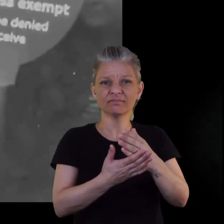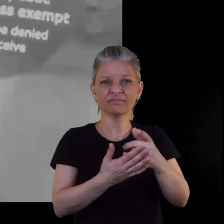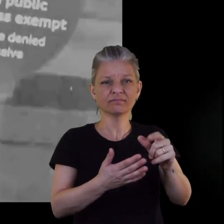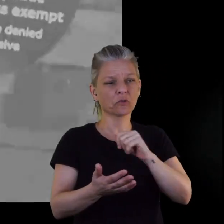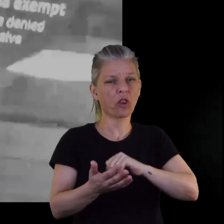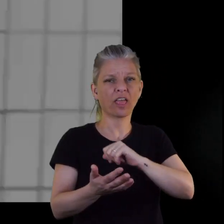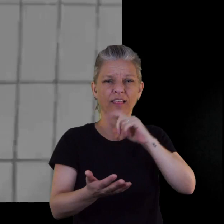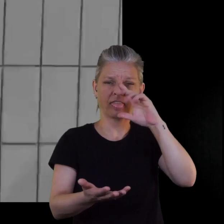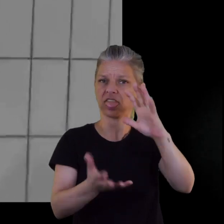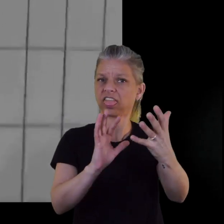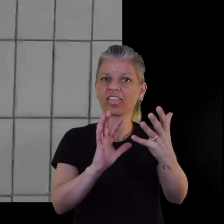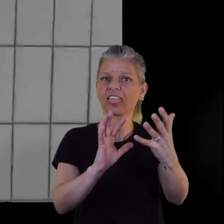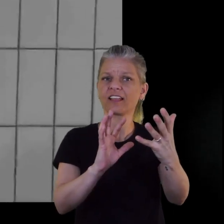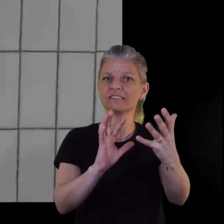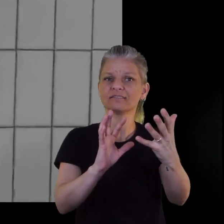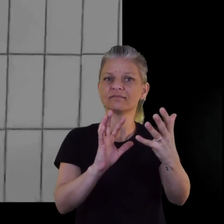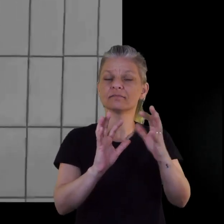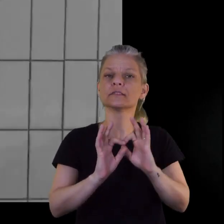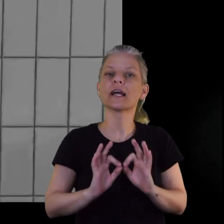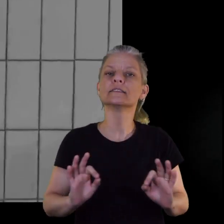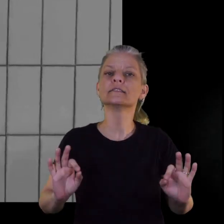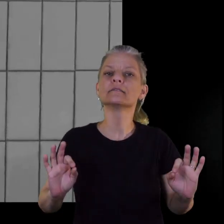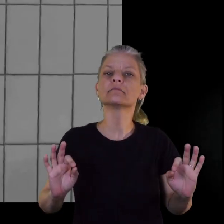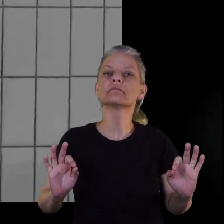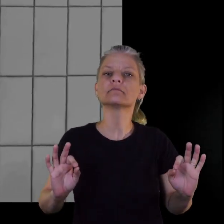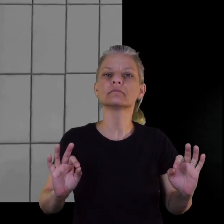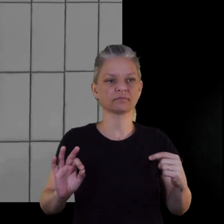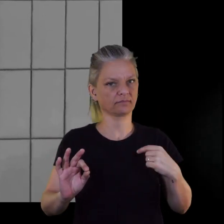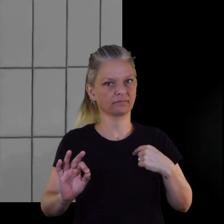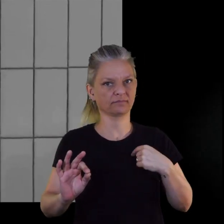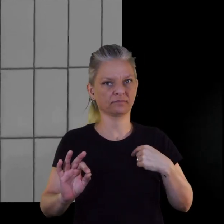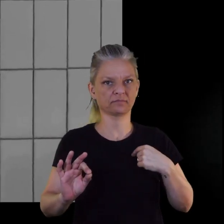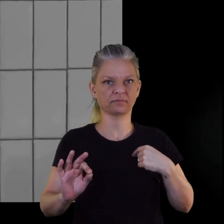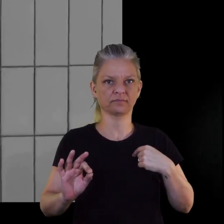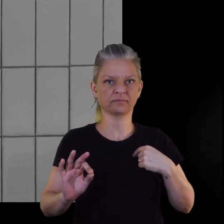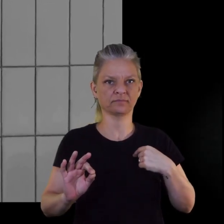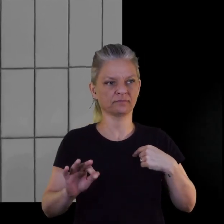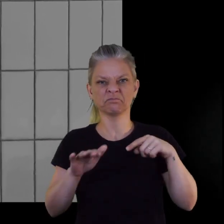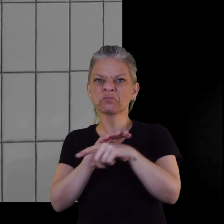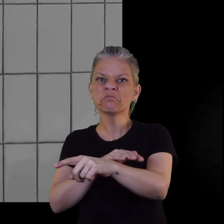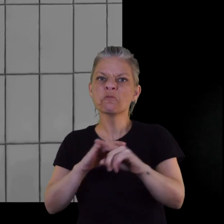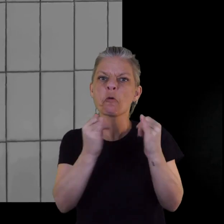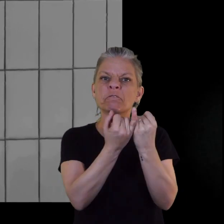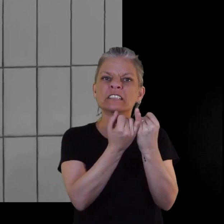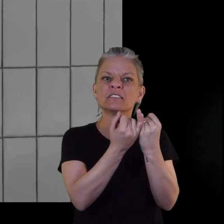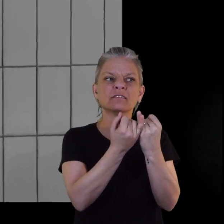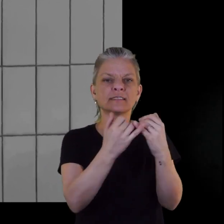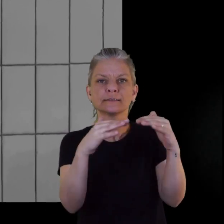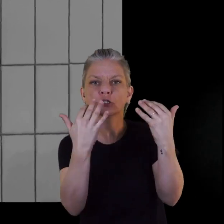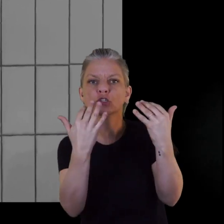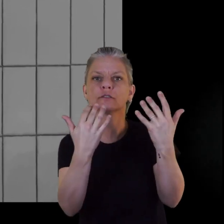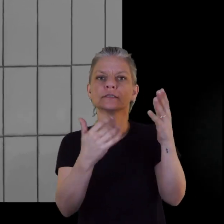depiction. Silence my default destructive behavior. I run from conflict to tension,